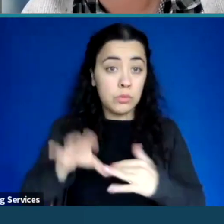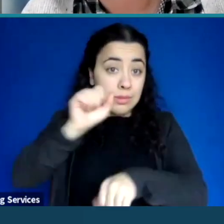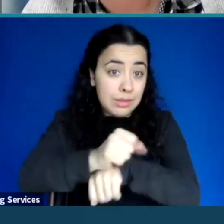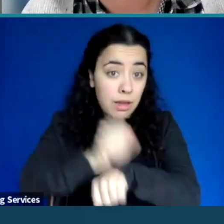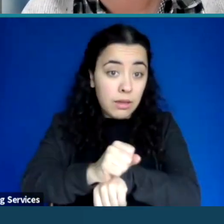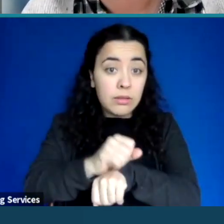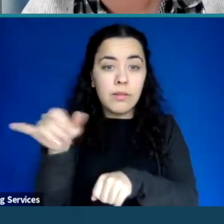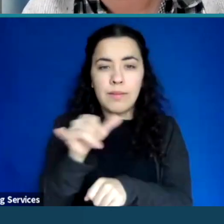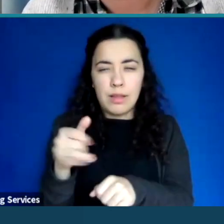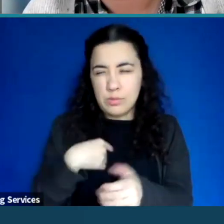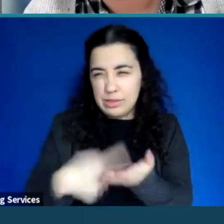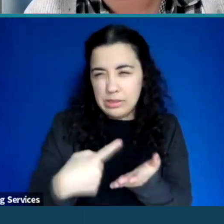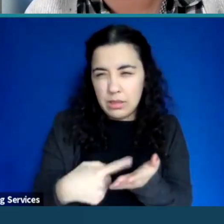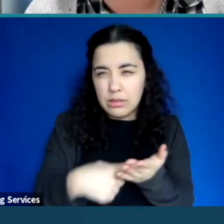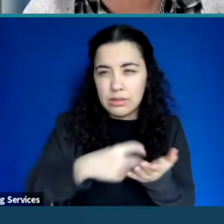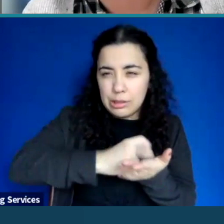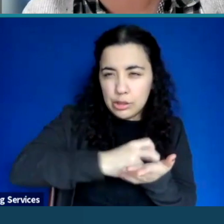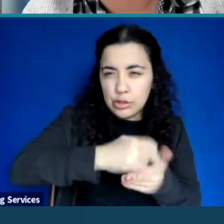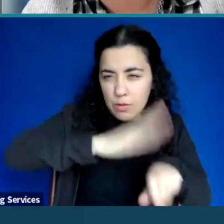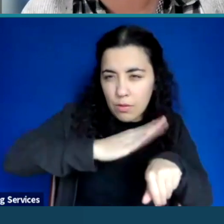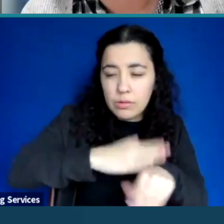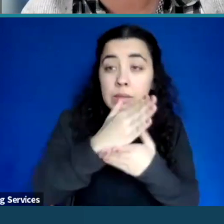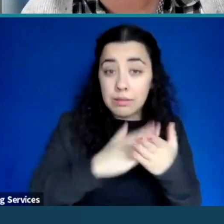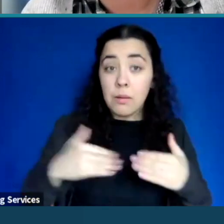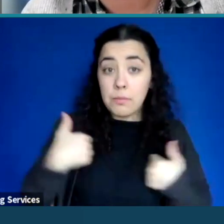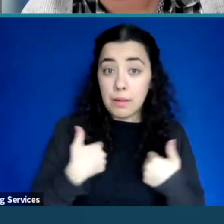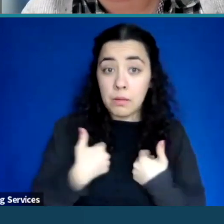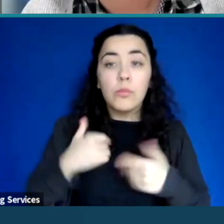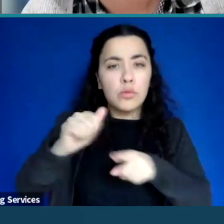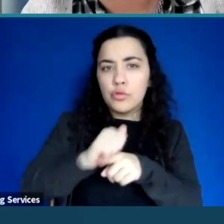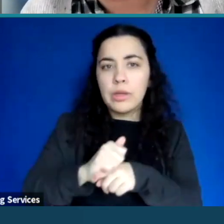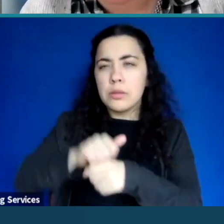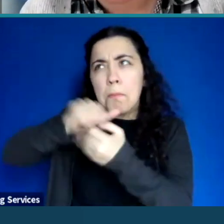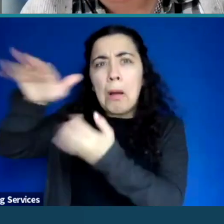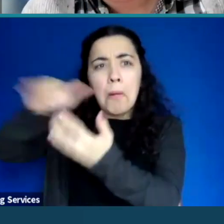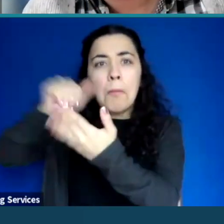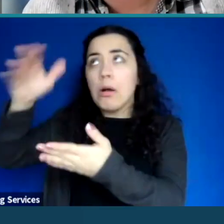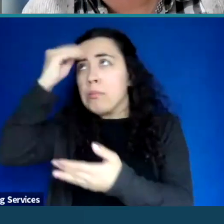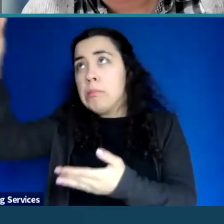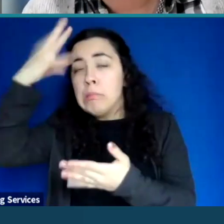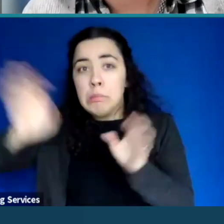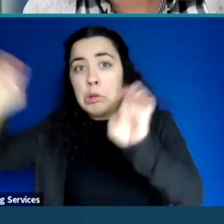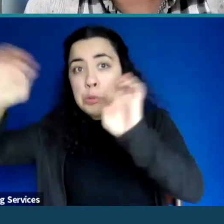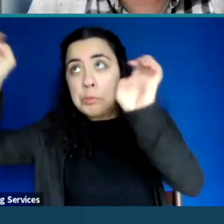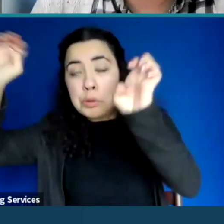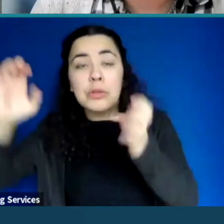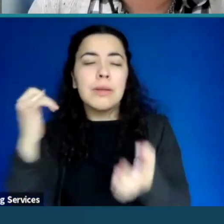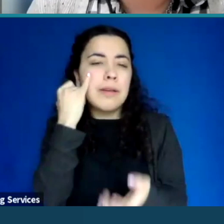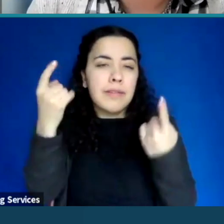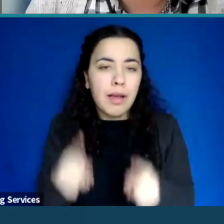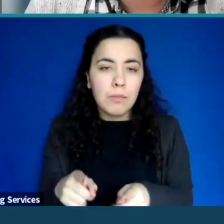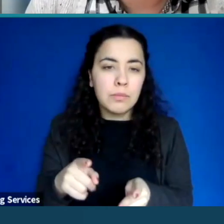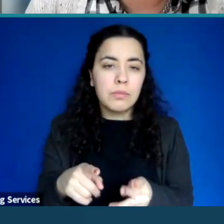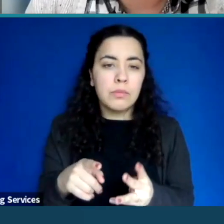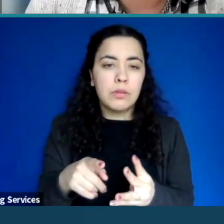we talked about seizure alert, for example, some of those animals are trained to bark, but they're trained to bark to alert to an emergency. So if someone